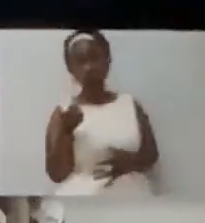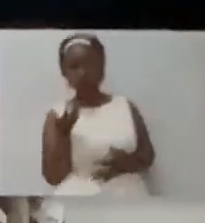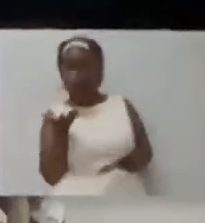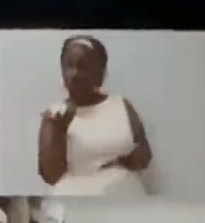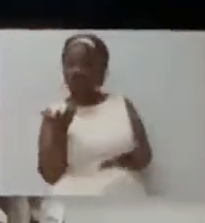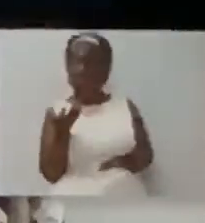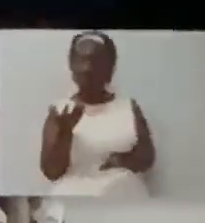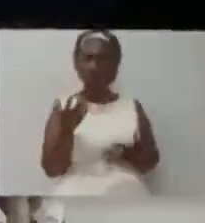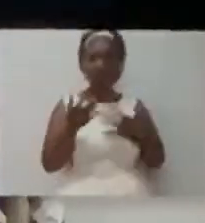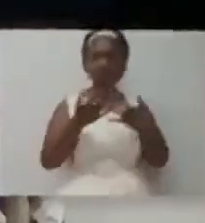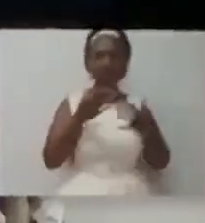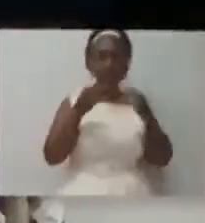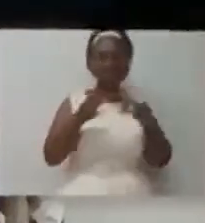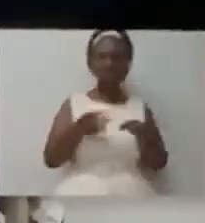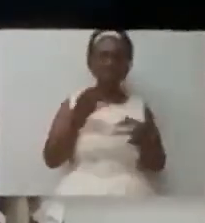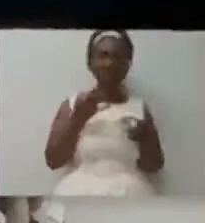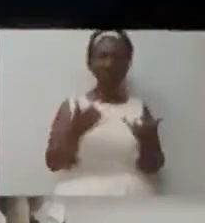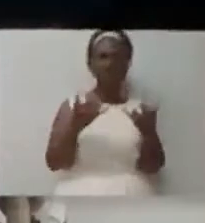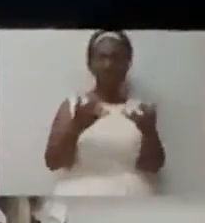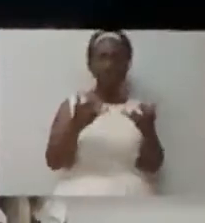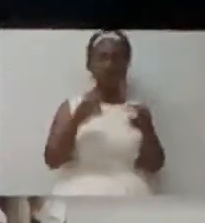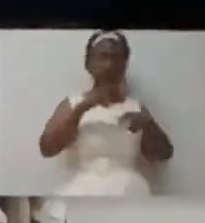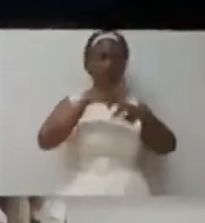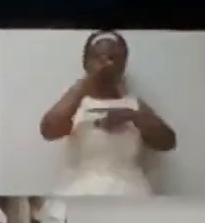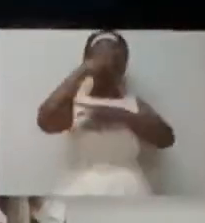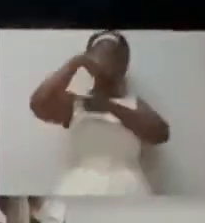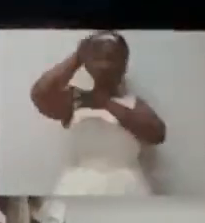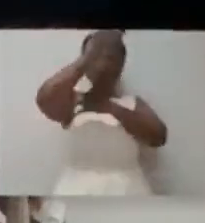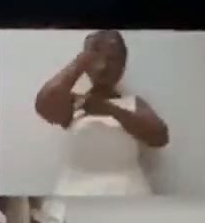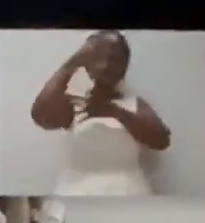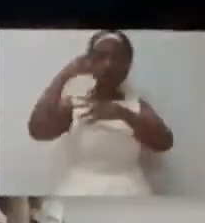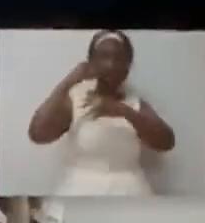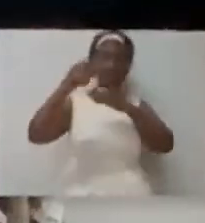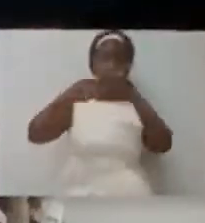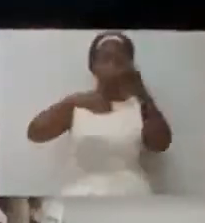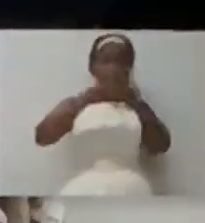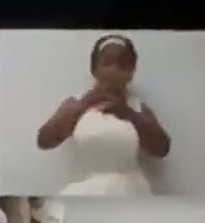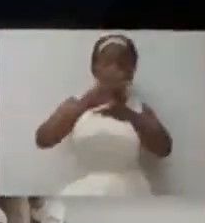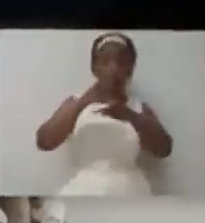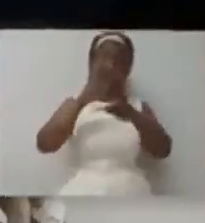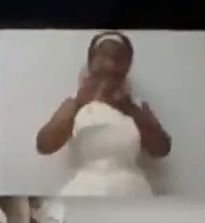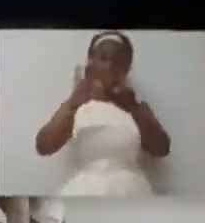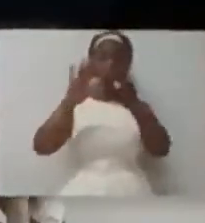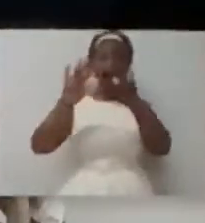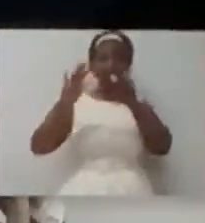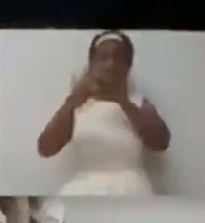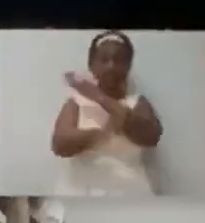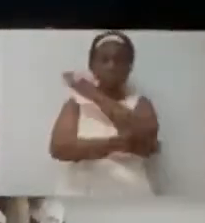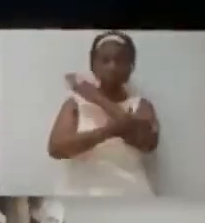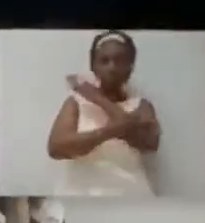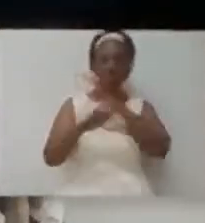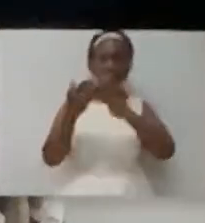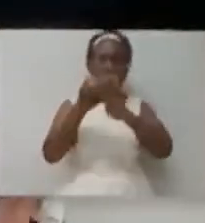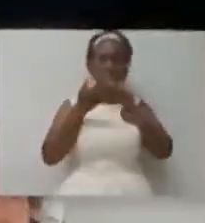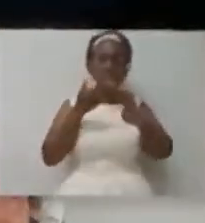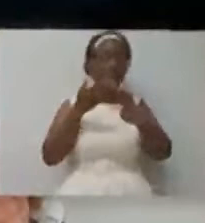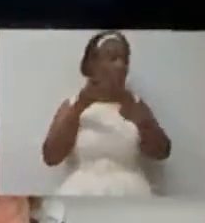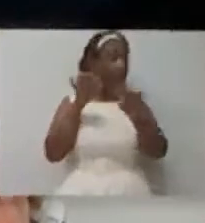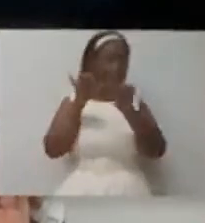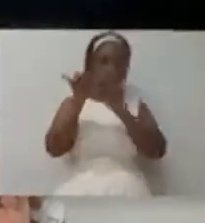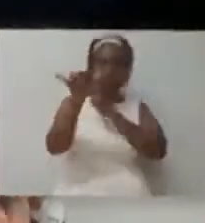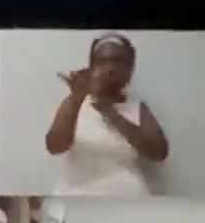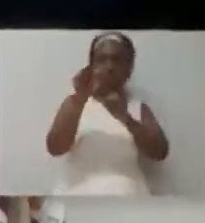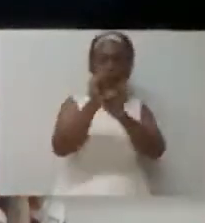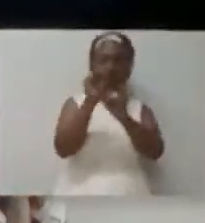of you, may decide that now is the time to travel, see the country, maybe the world, before settling into career